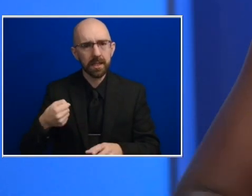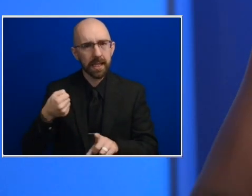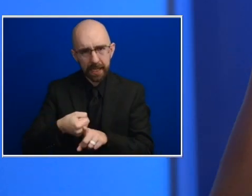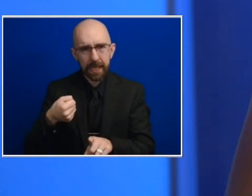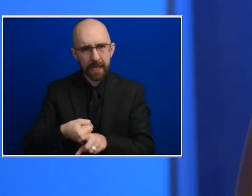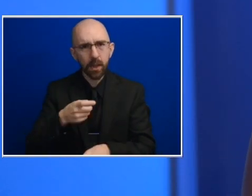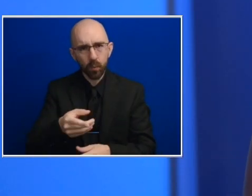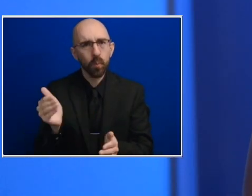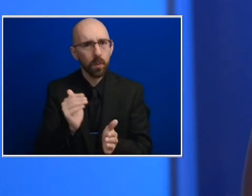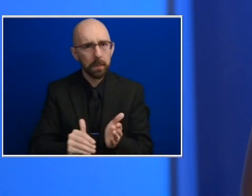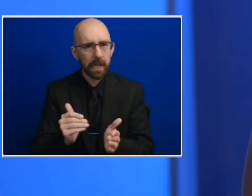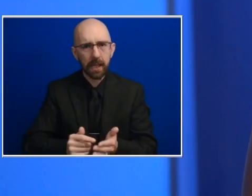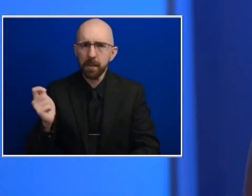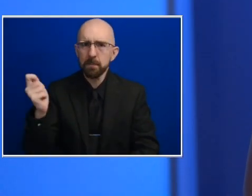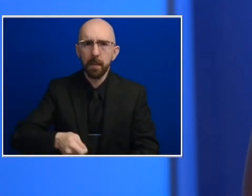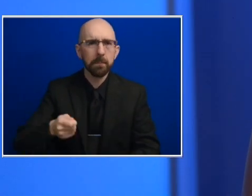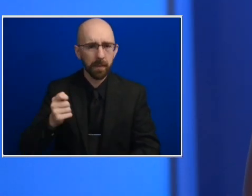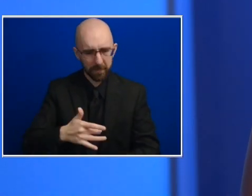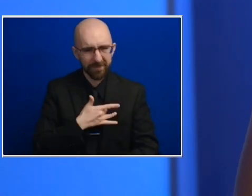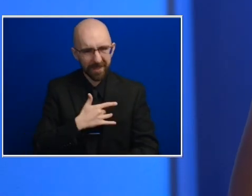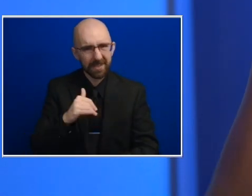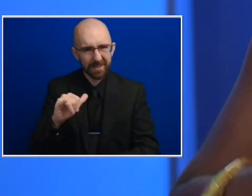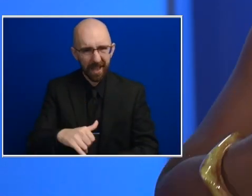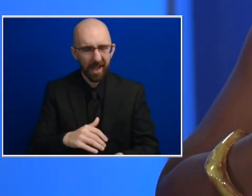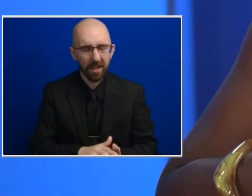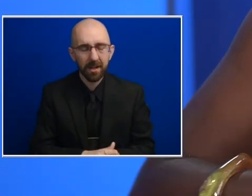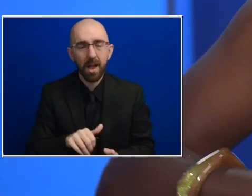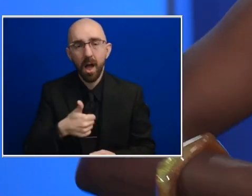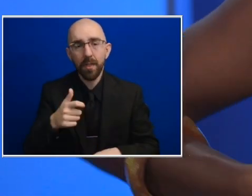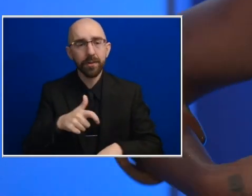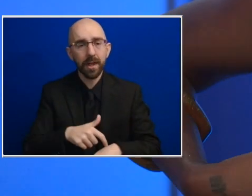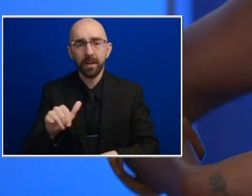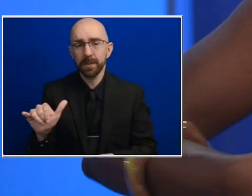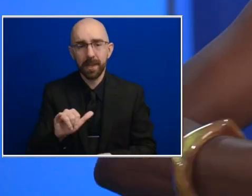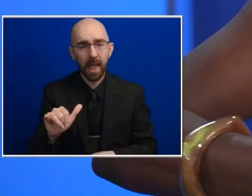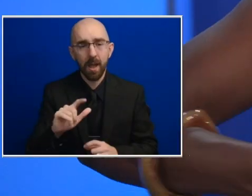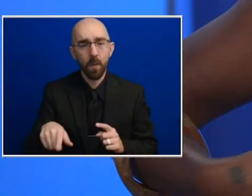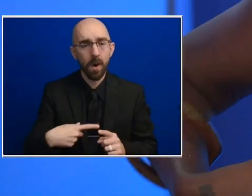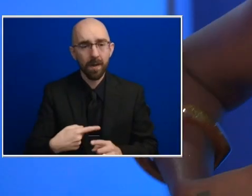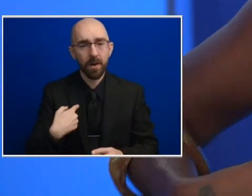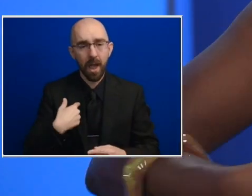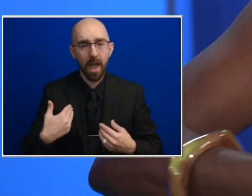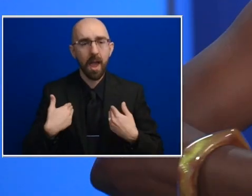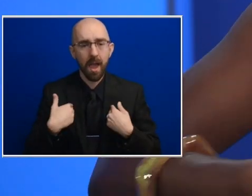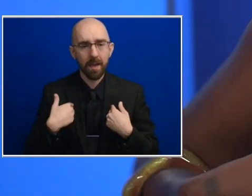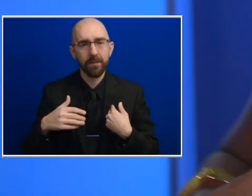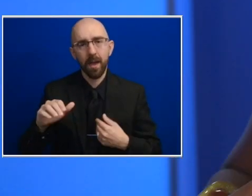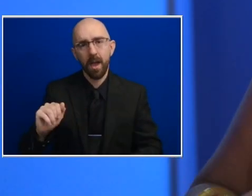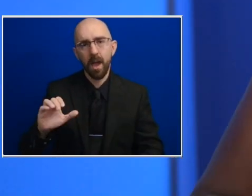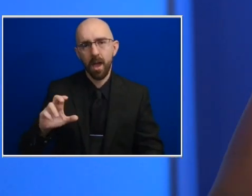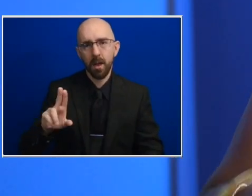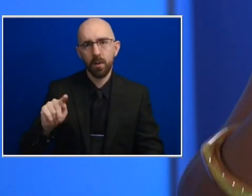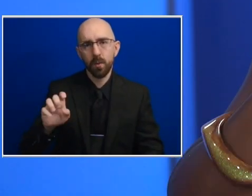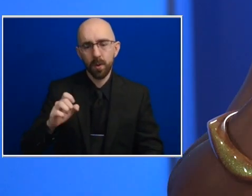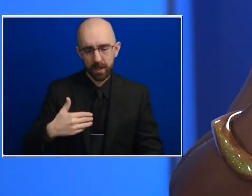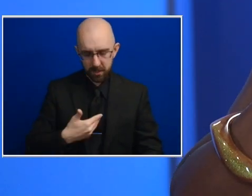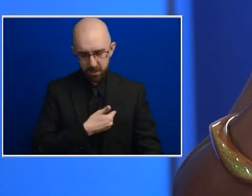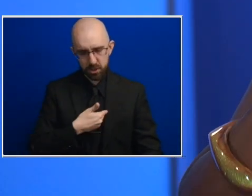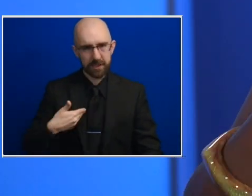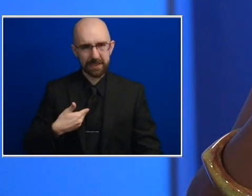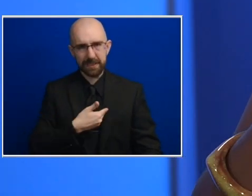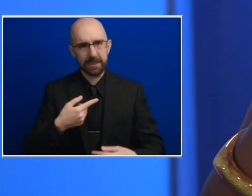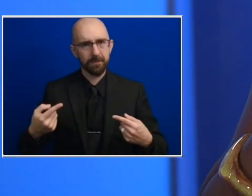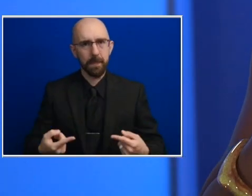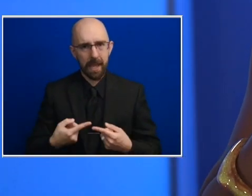repeatedly. Other times too is like when I have the acute chest pain, it is